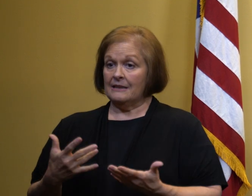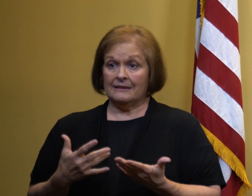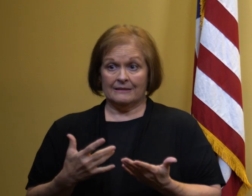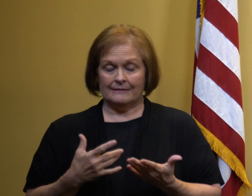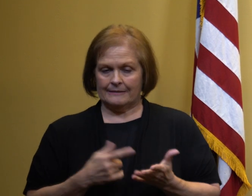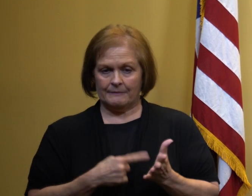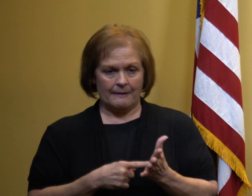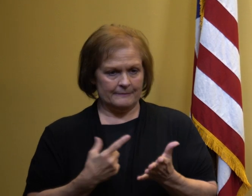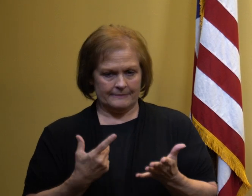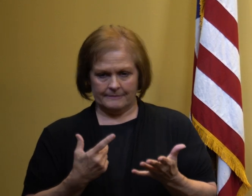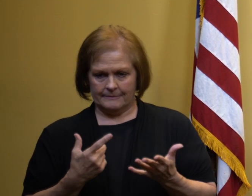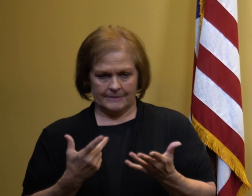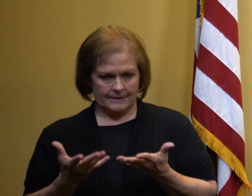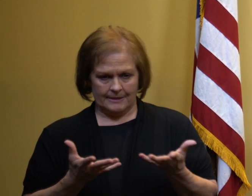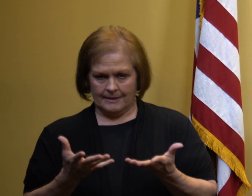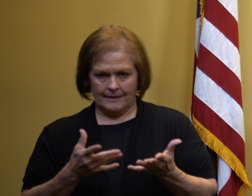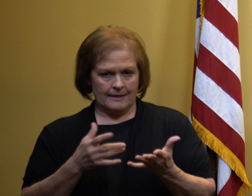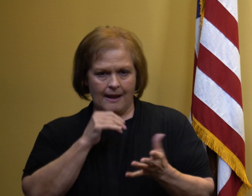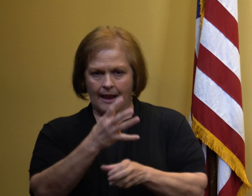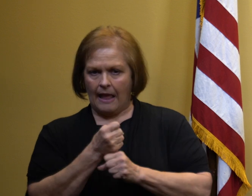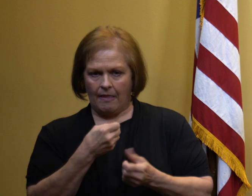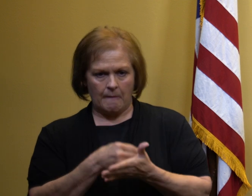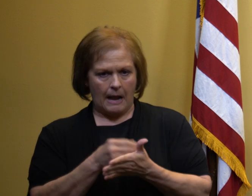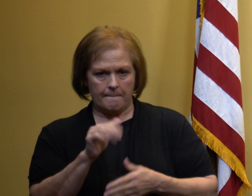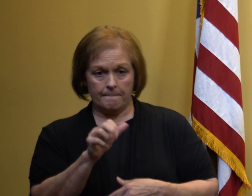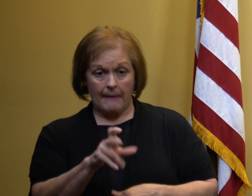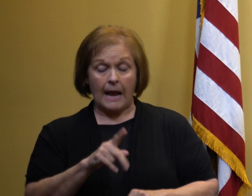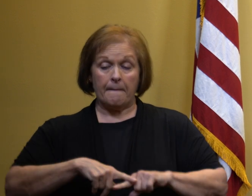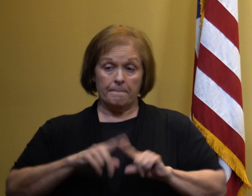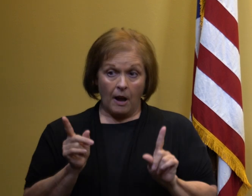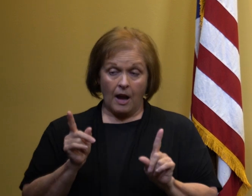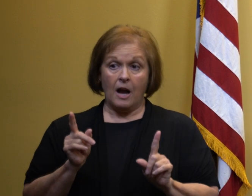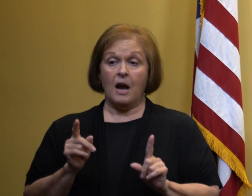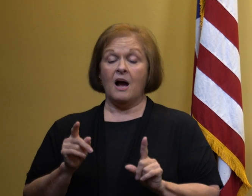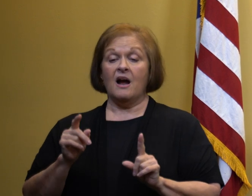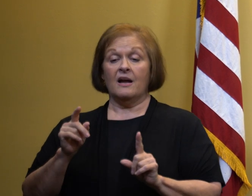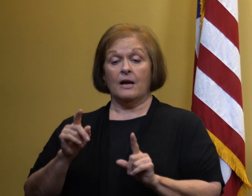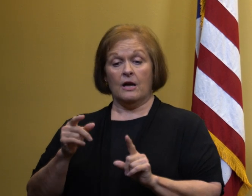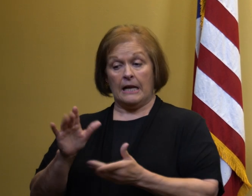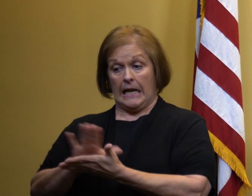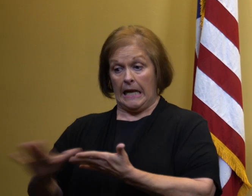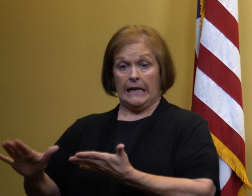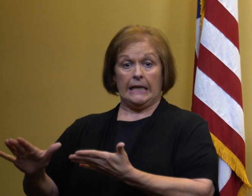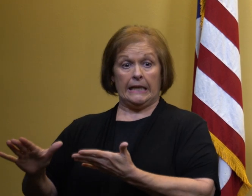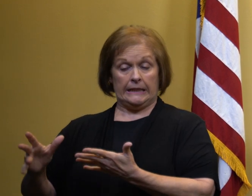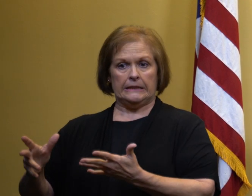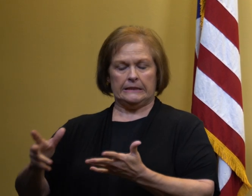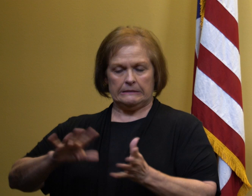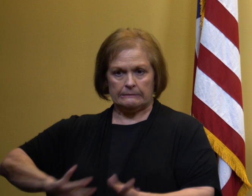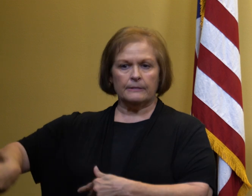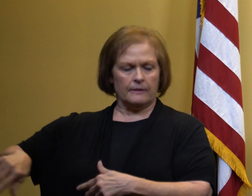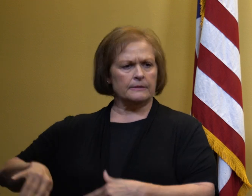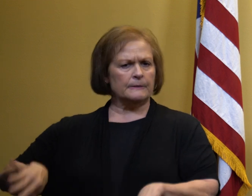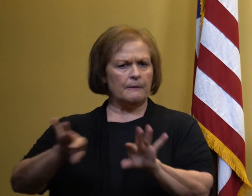of like monopoly. We won't get it back, but the return on that investment of getting the trash out of our people's eyes, demonstrating